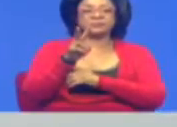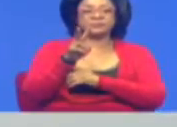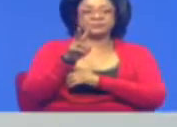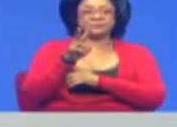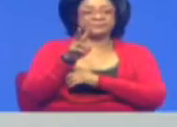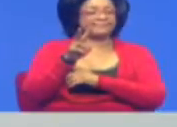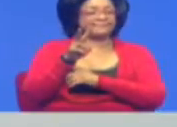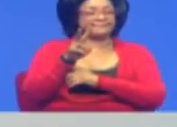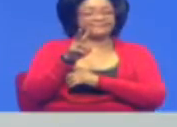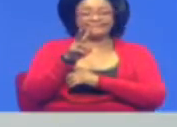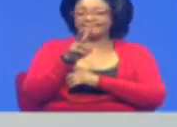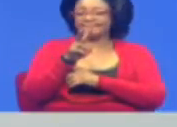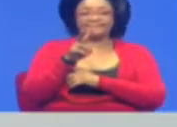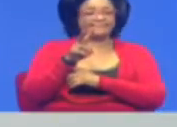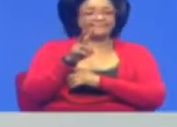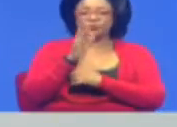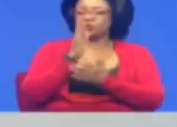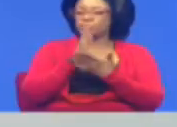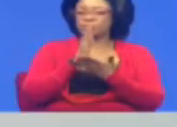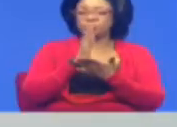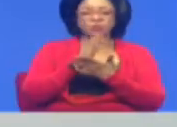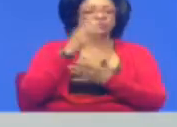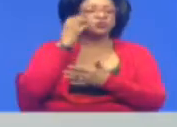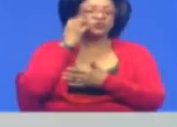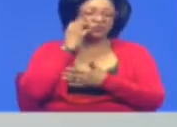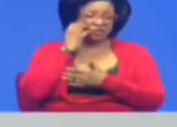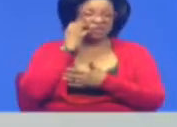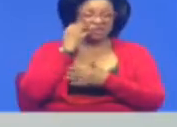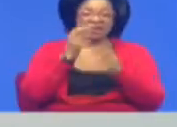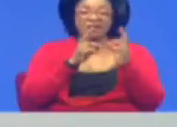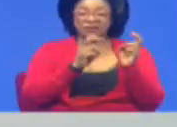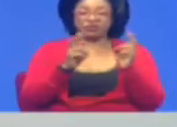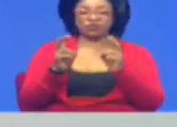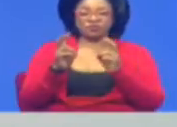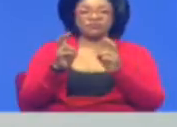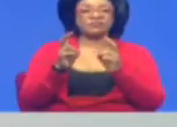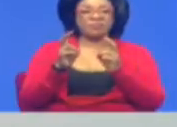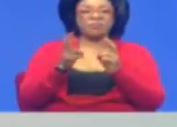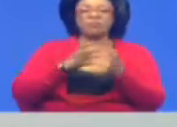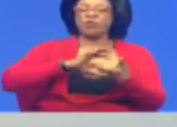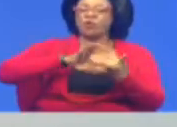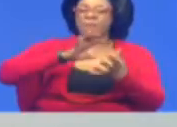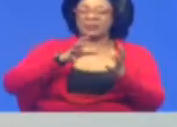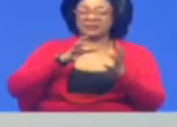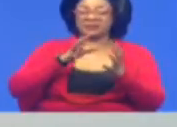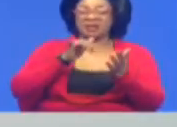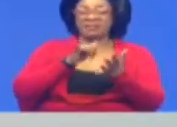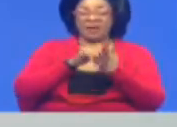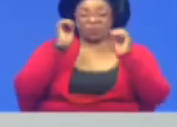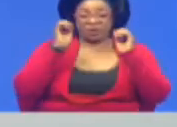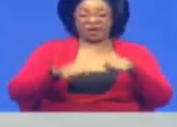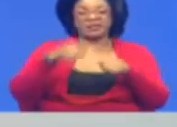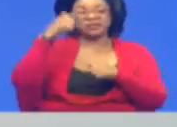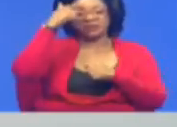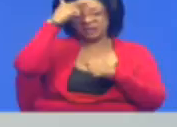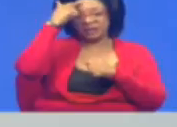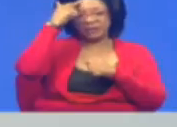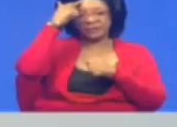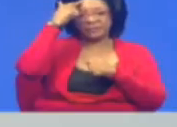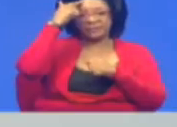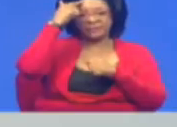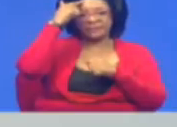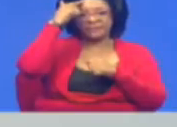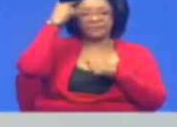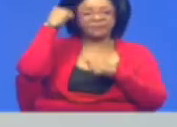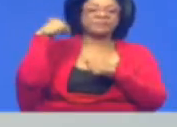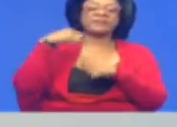Totally disturbing. And clearly the issue is more complex than we may think. Parents, please try be